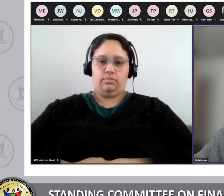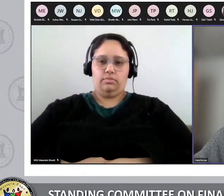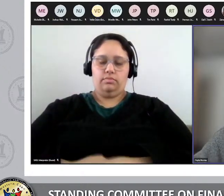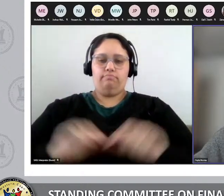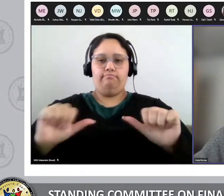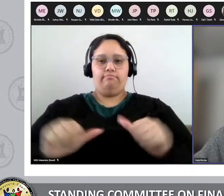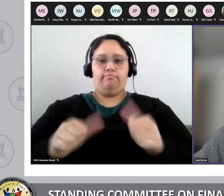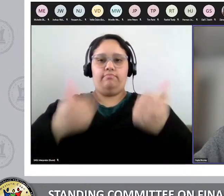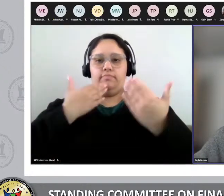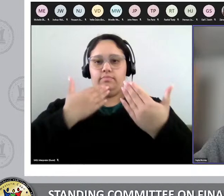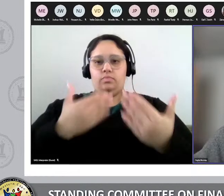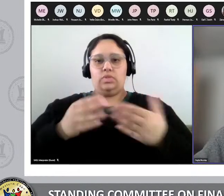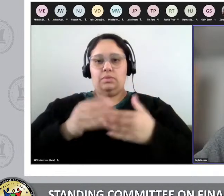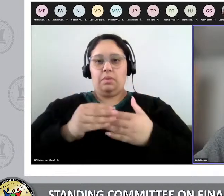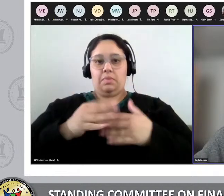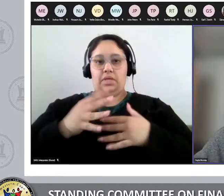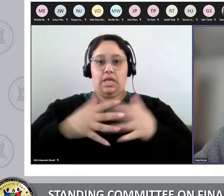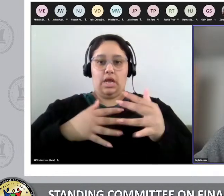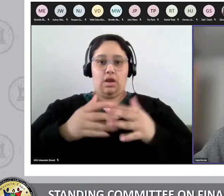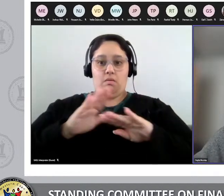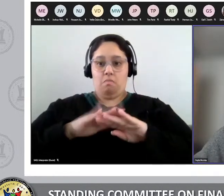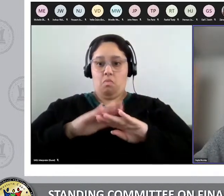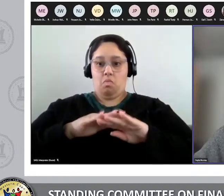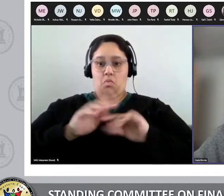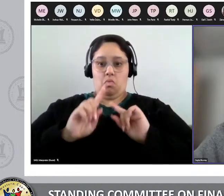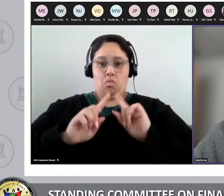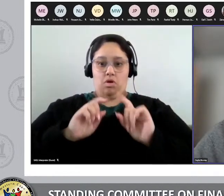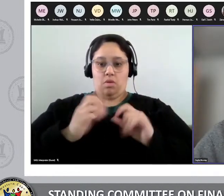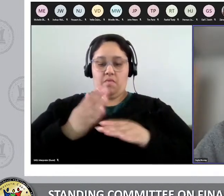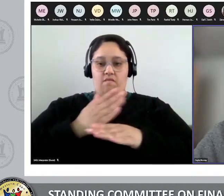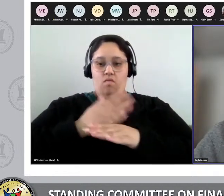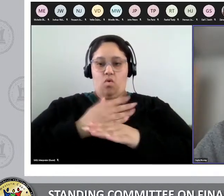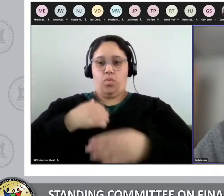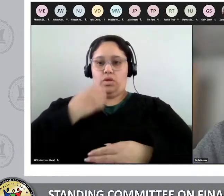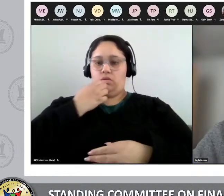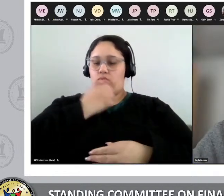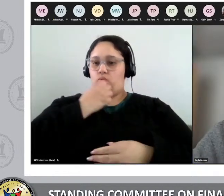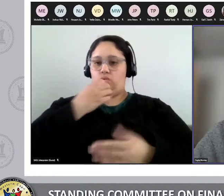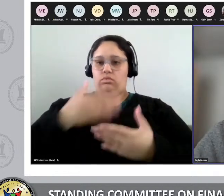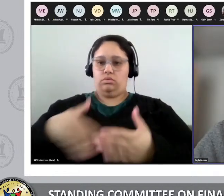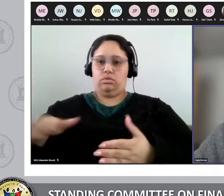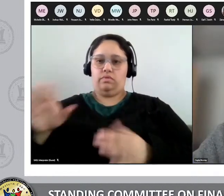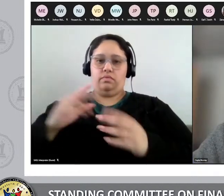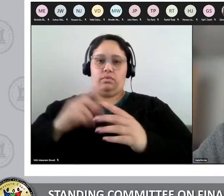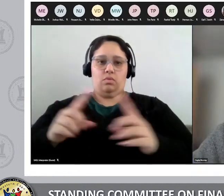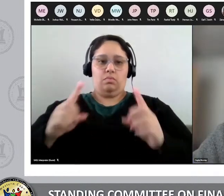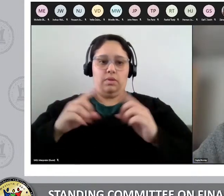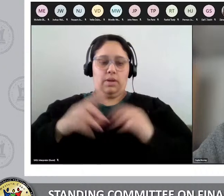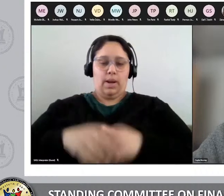Excellent, thank you. Members, are there any further questions before we excuse the department?